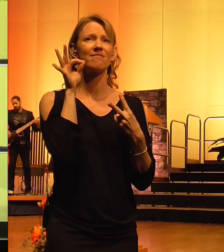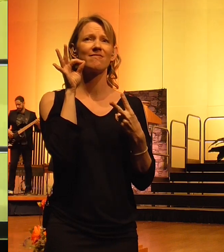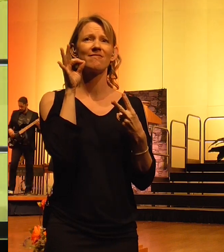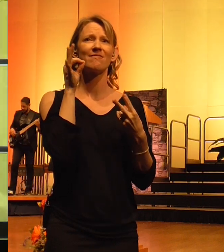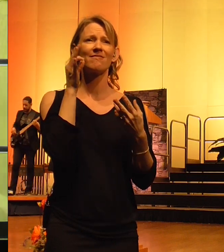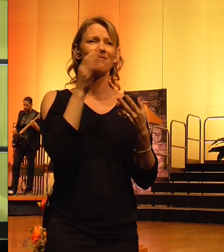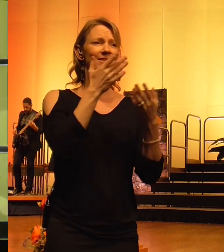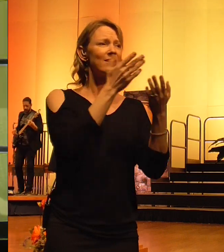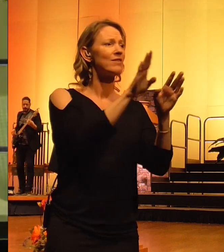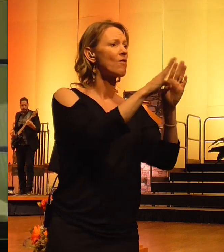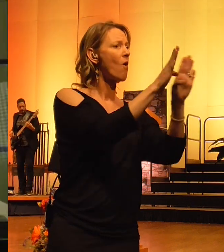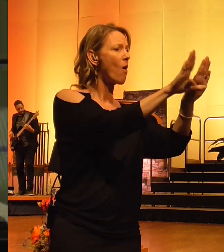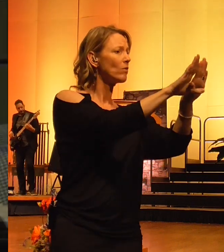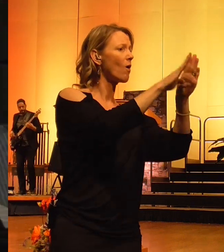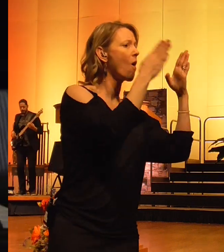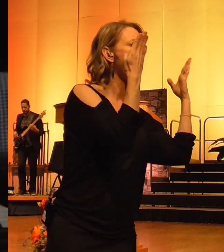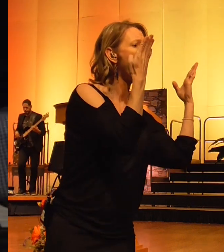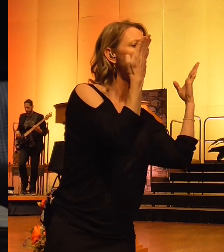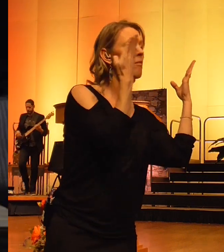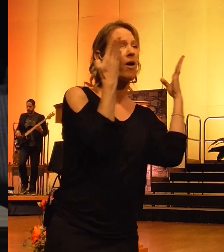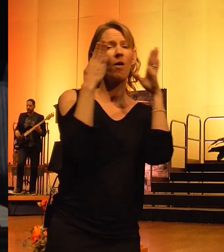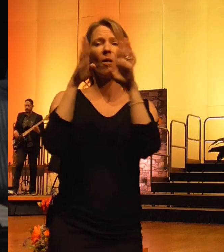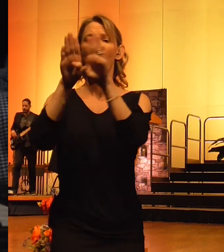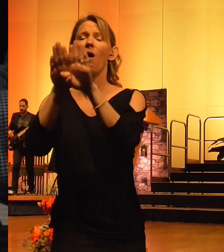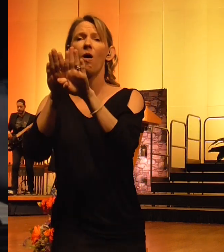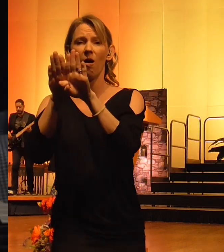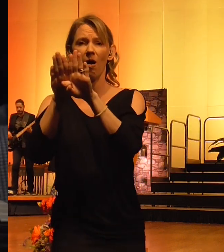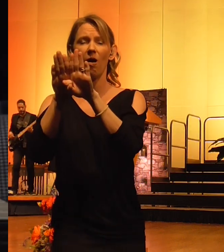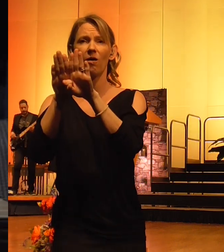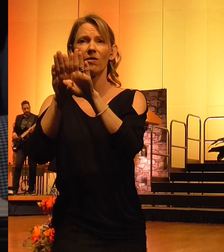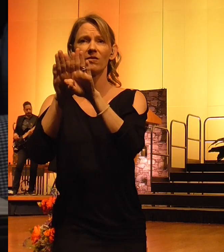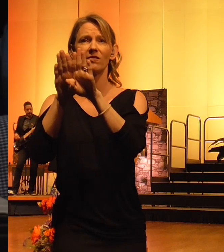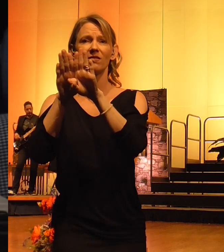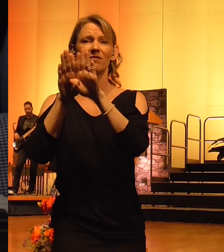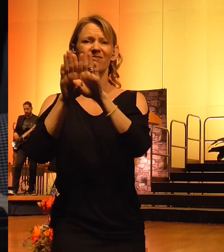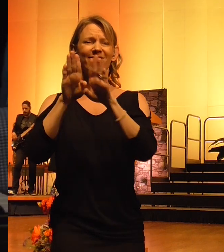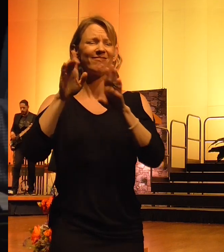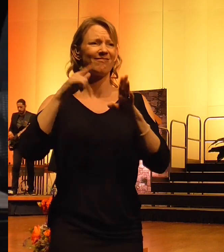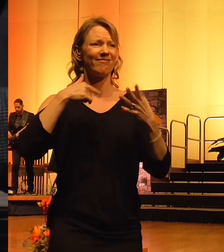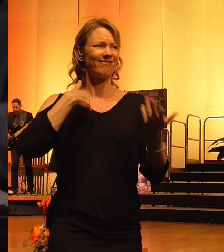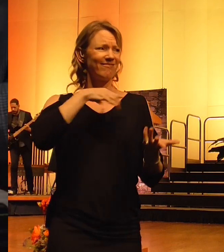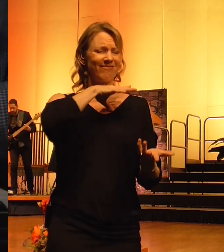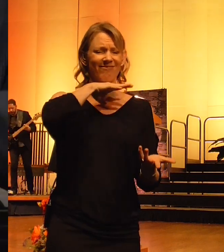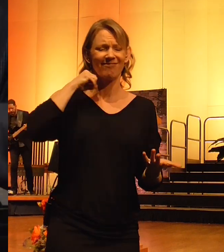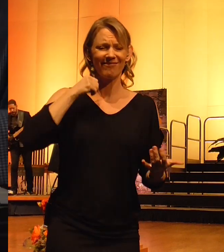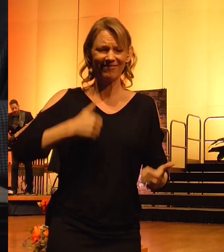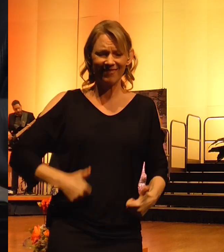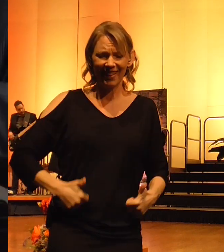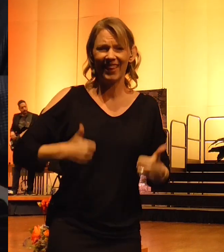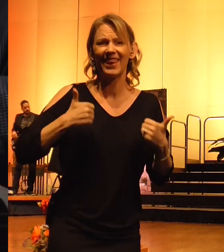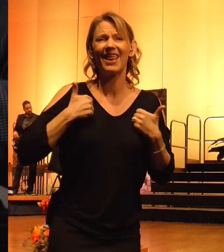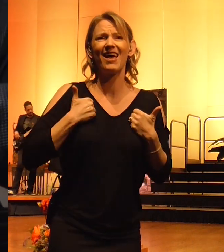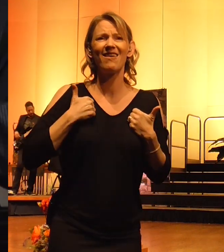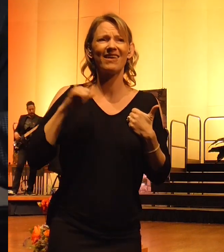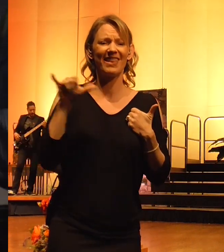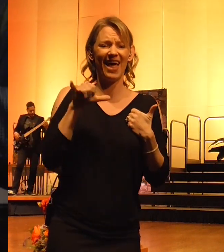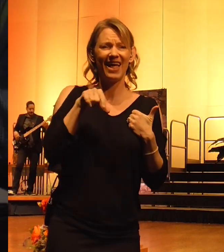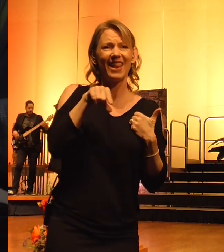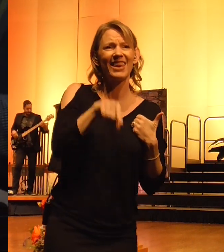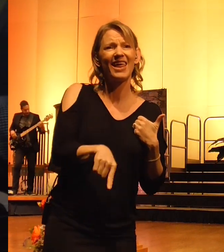doors I have opened and closed. I'm tired of living this